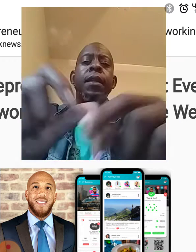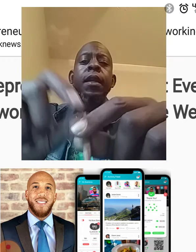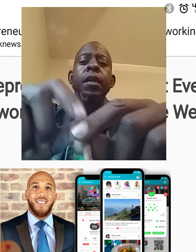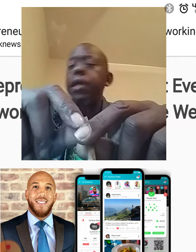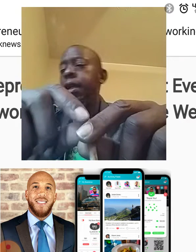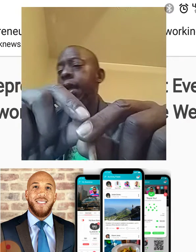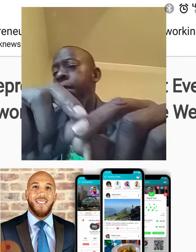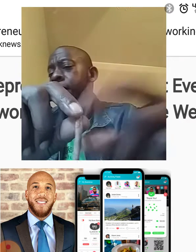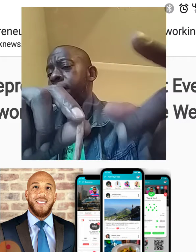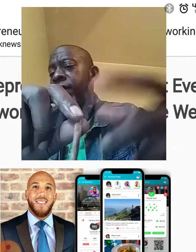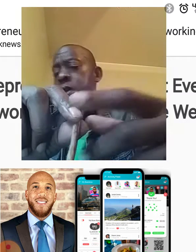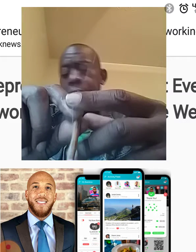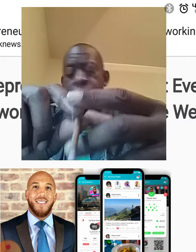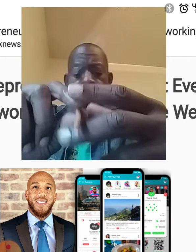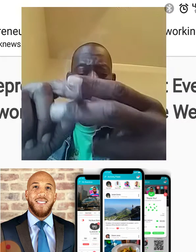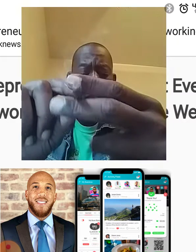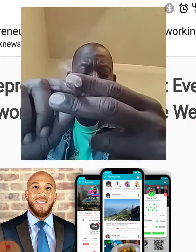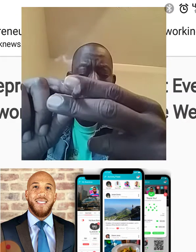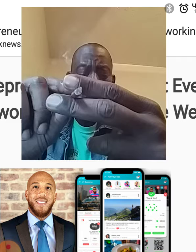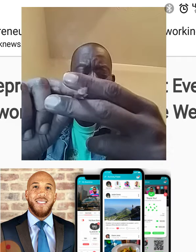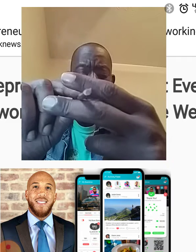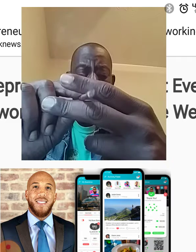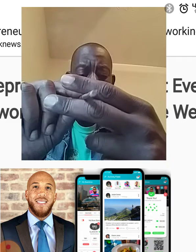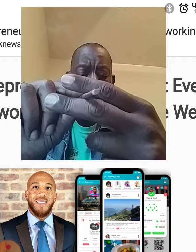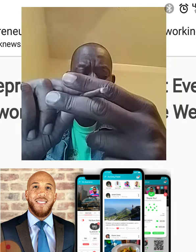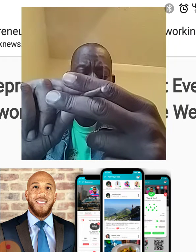I think the Bean app is a very great thing. And